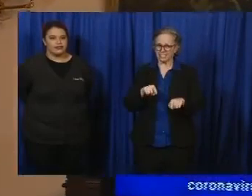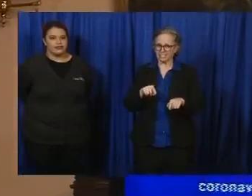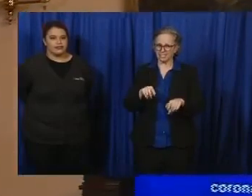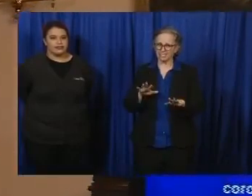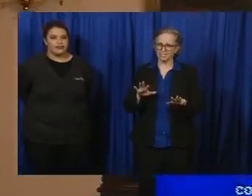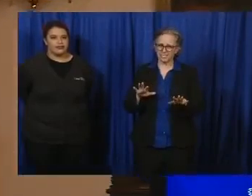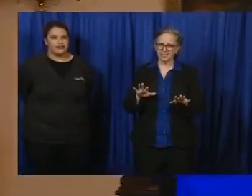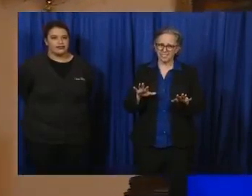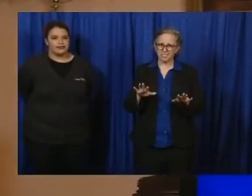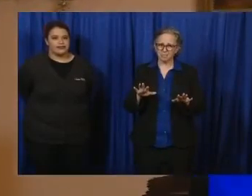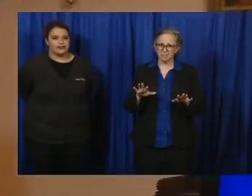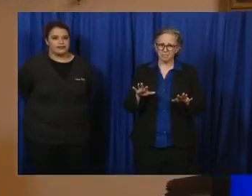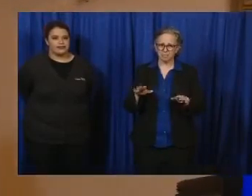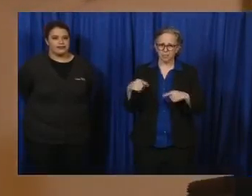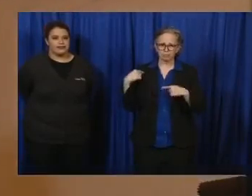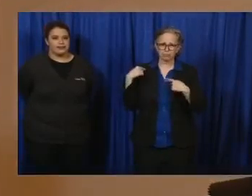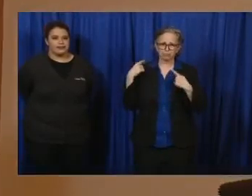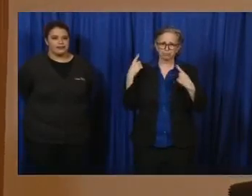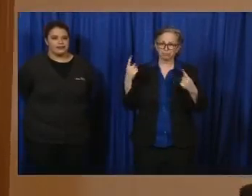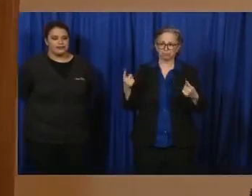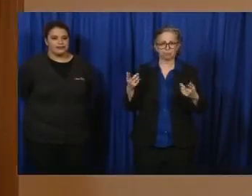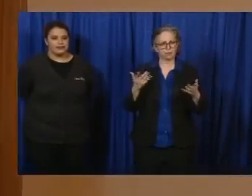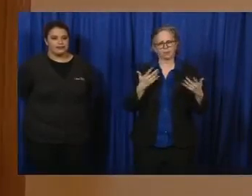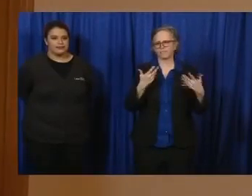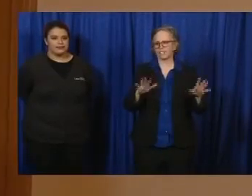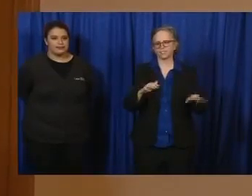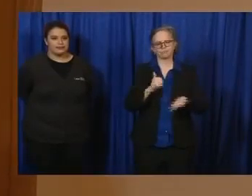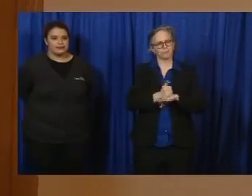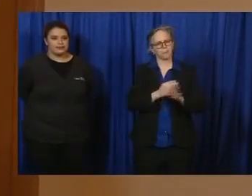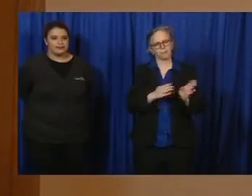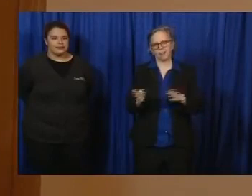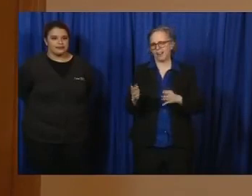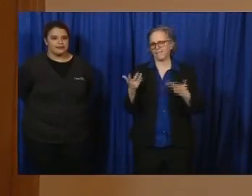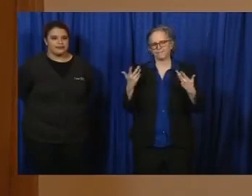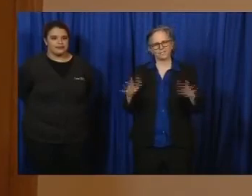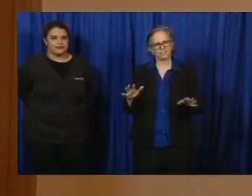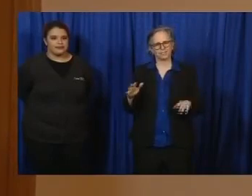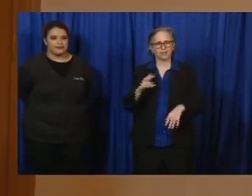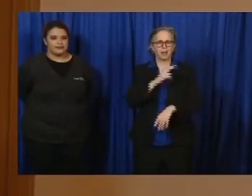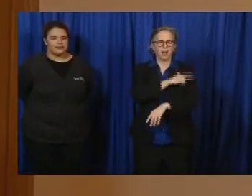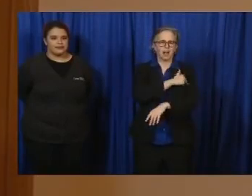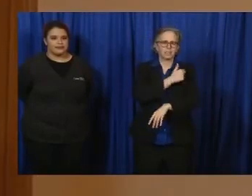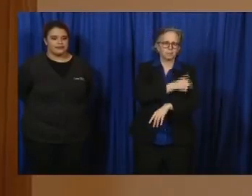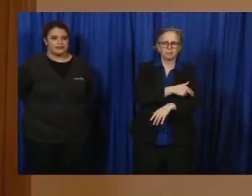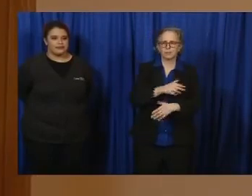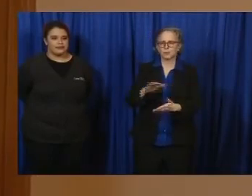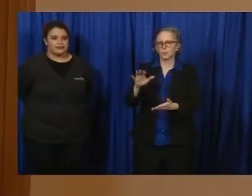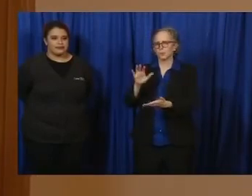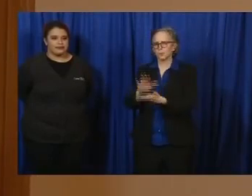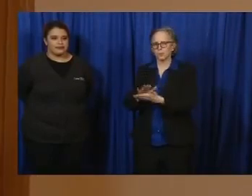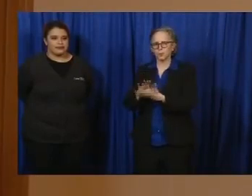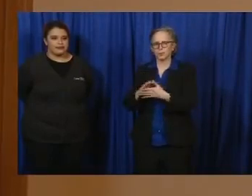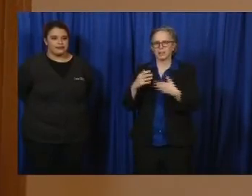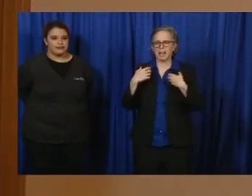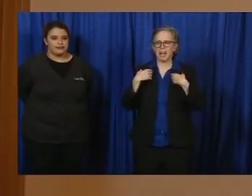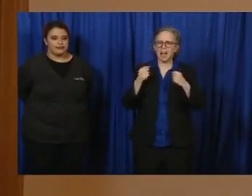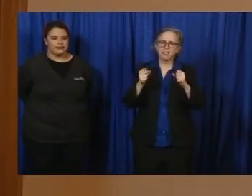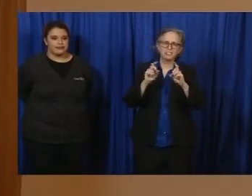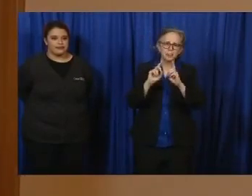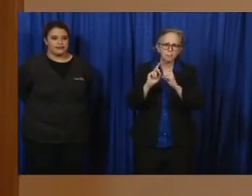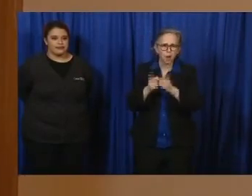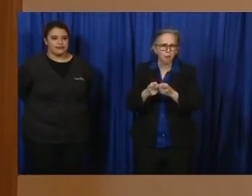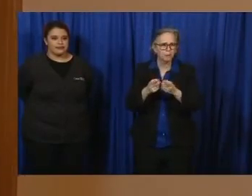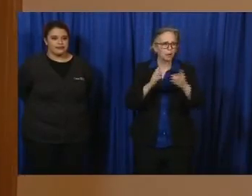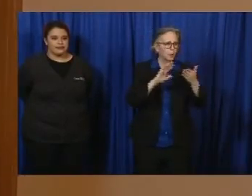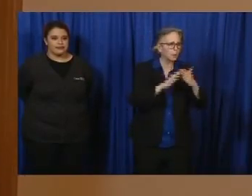all along in the sense that hospitals, schools, health departments, and communities through regionally